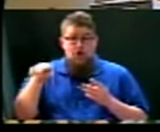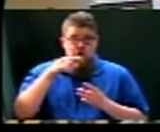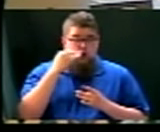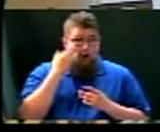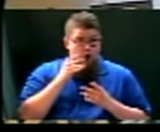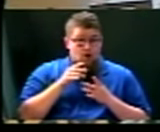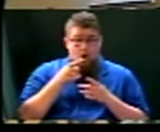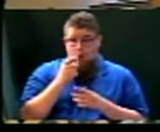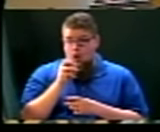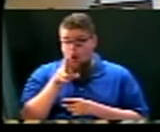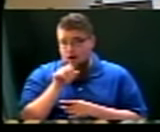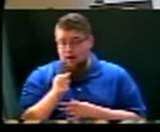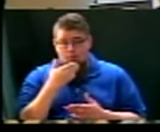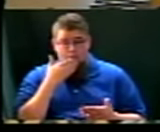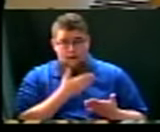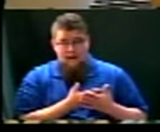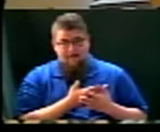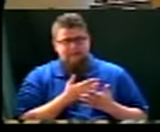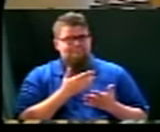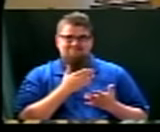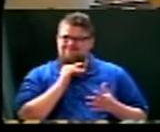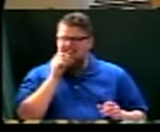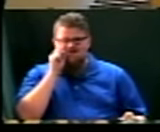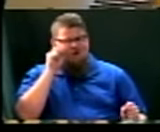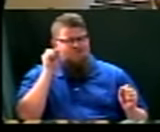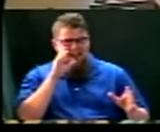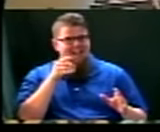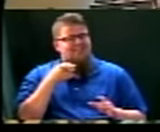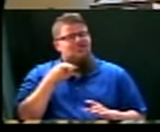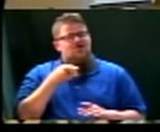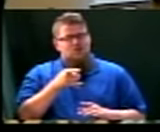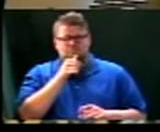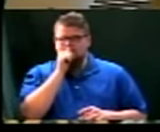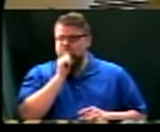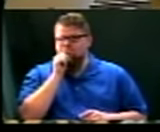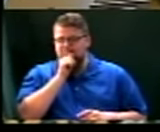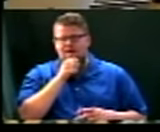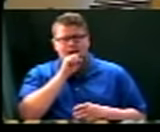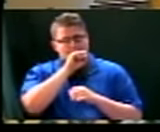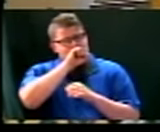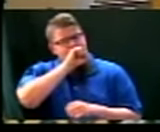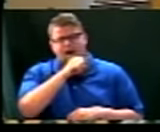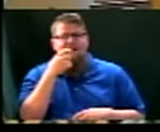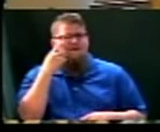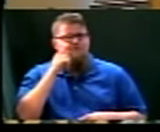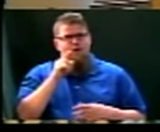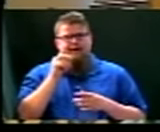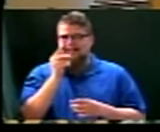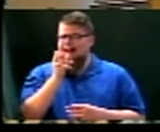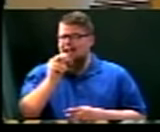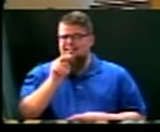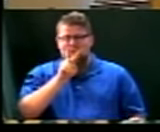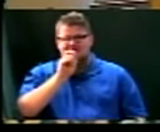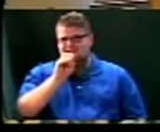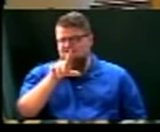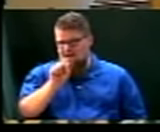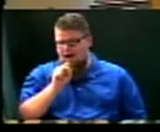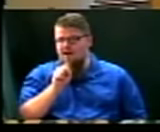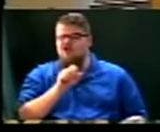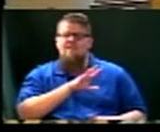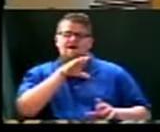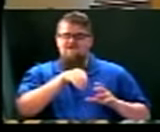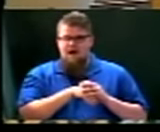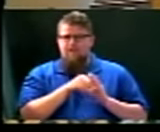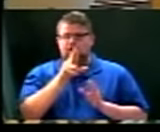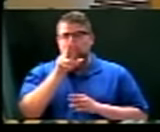well are also not surprised by her passion for our Tennessee Vols, as she serves as a member of the University of